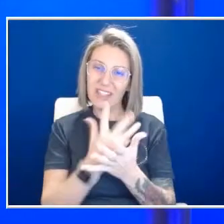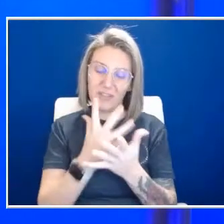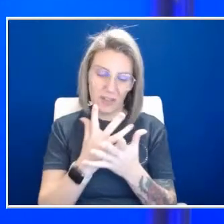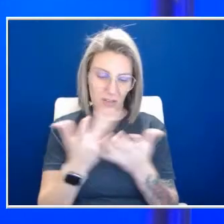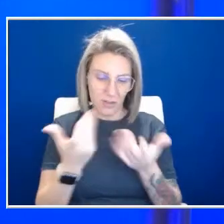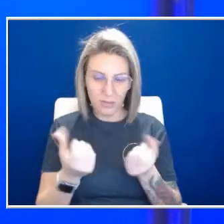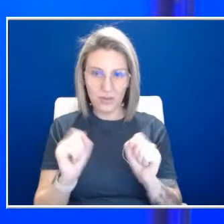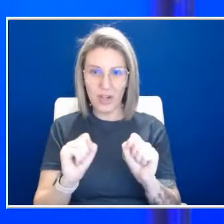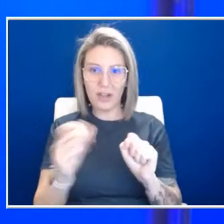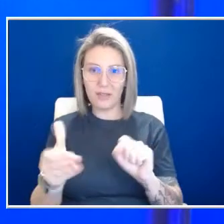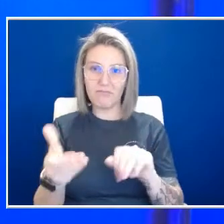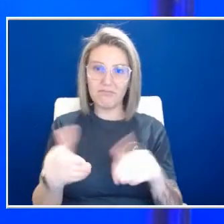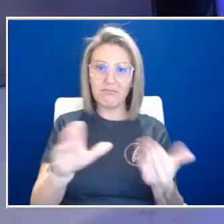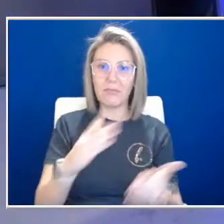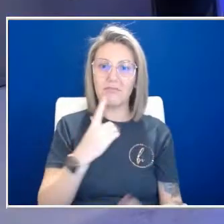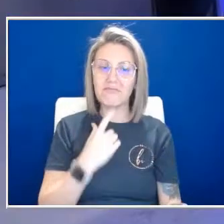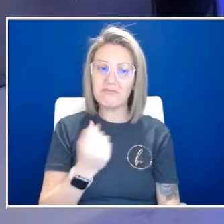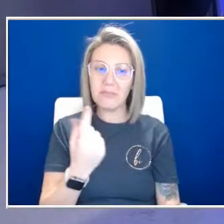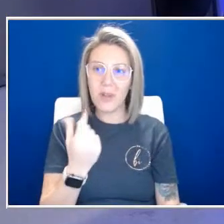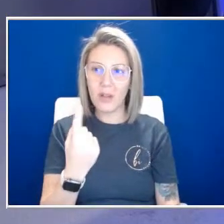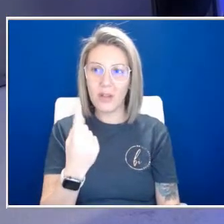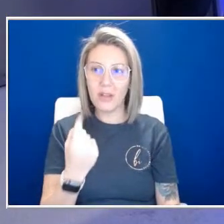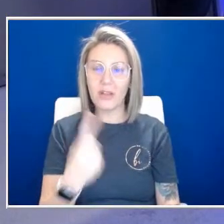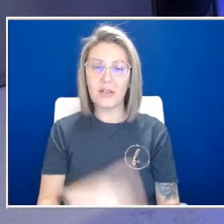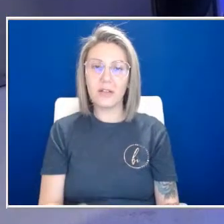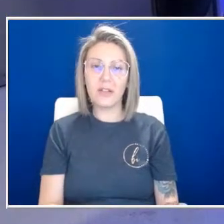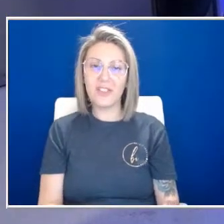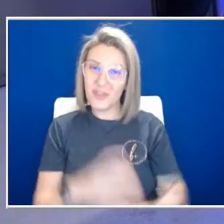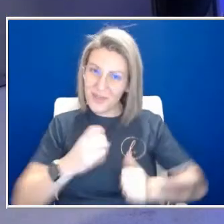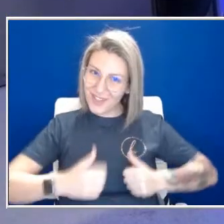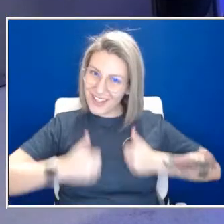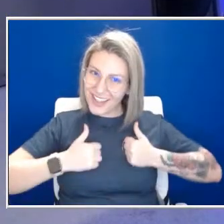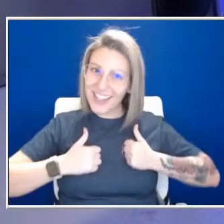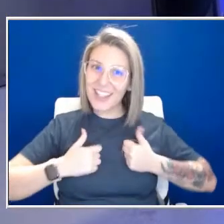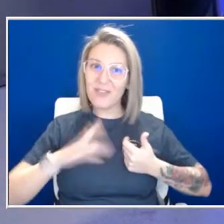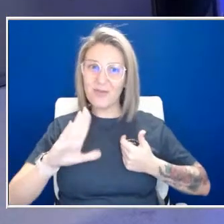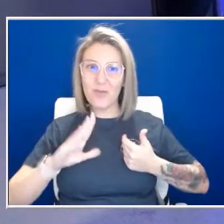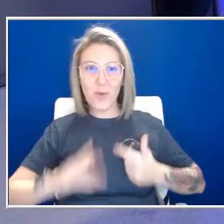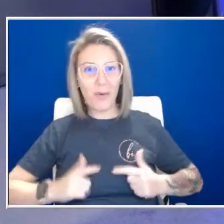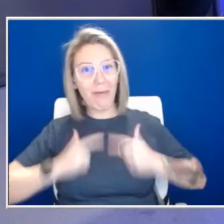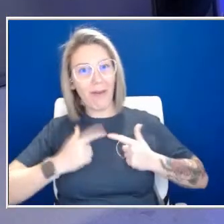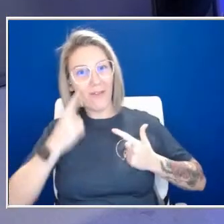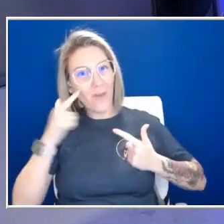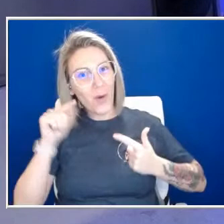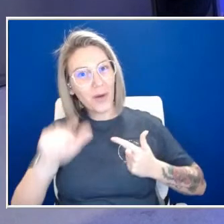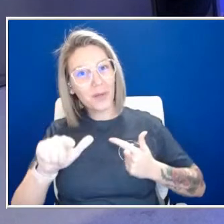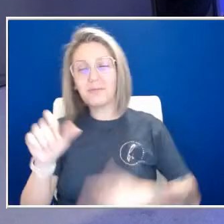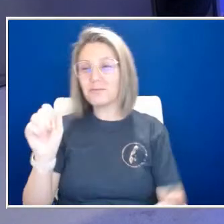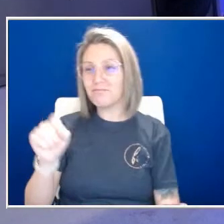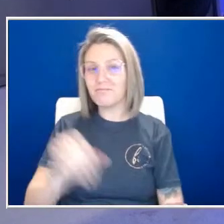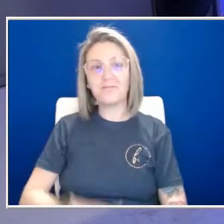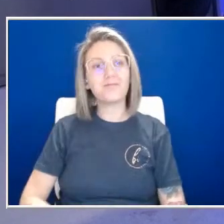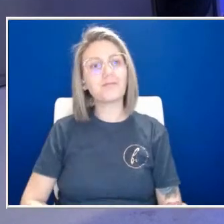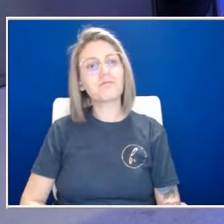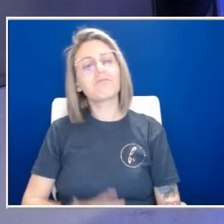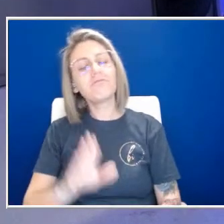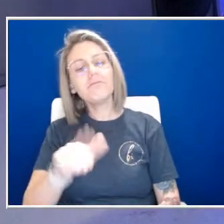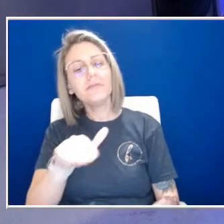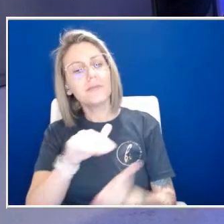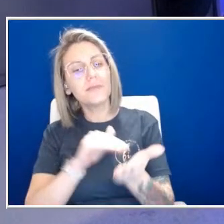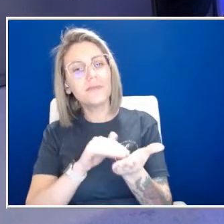And living life for him, I bet. Yeah, right. That's a good way to say it. Dr. Leminska, why photon